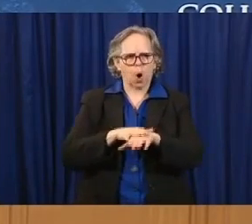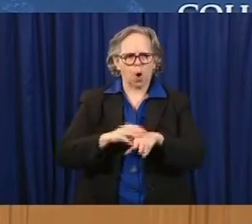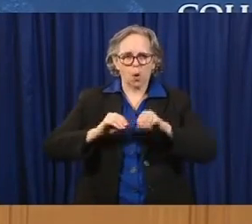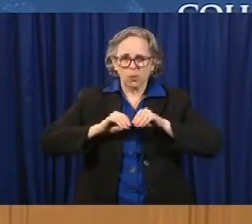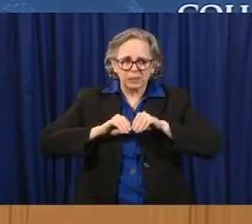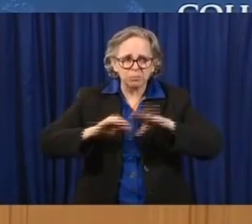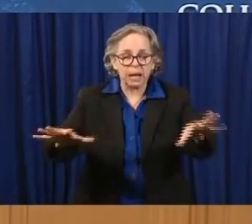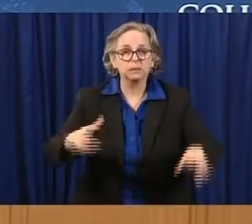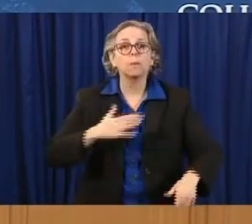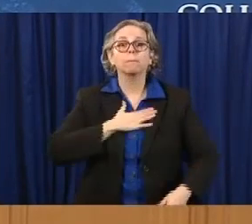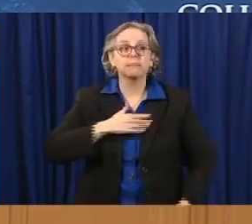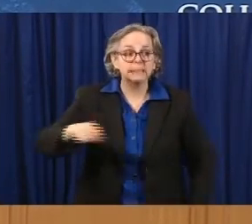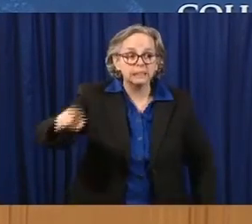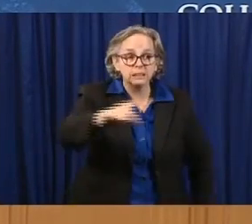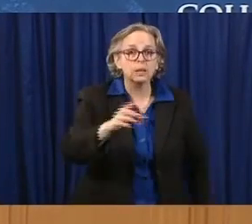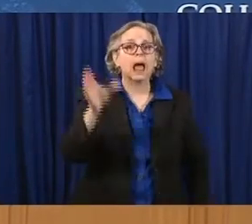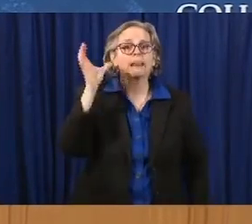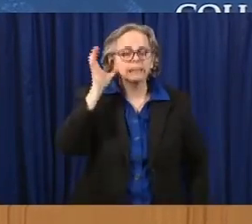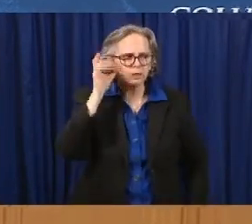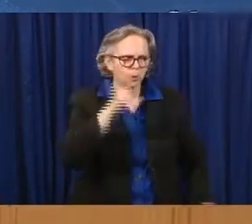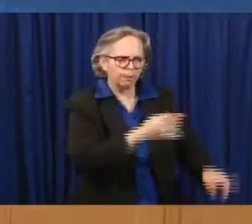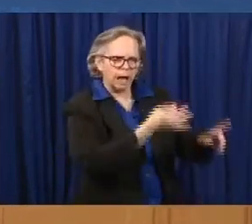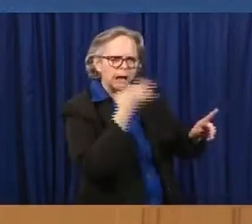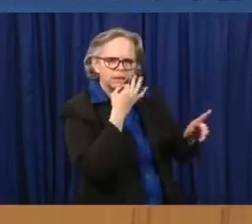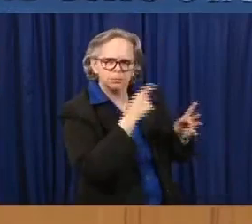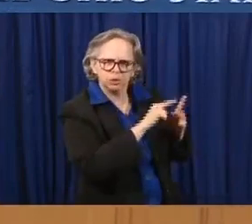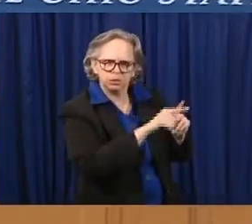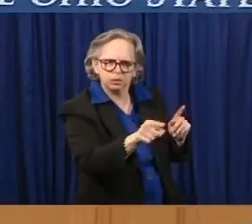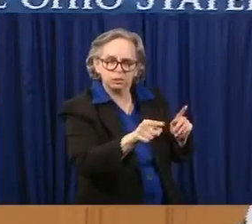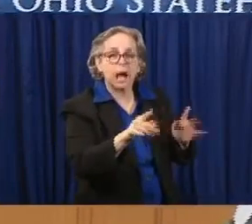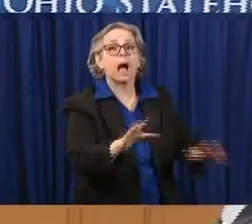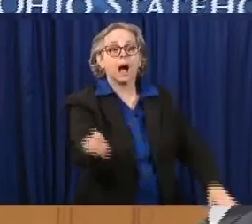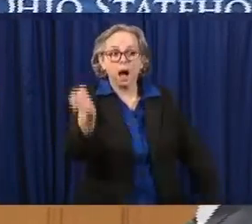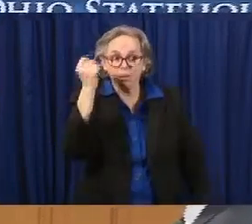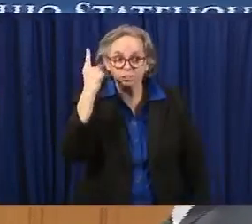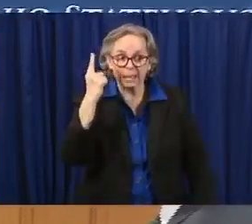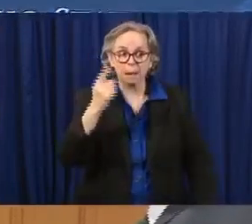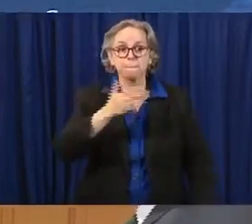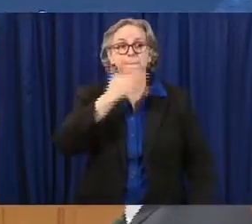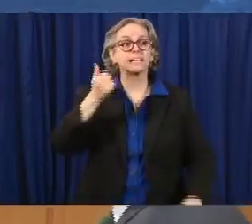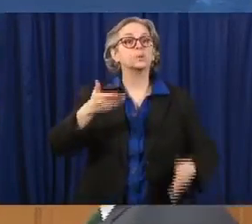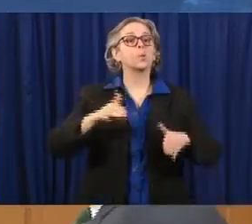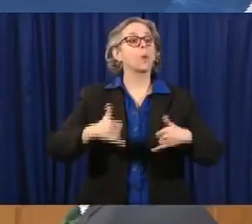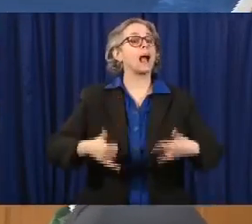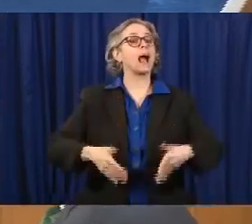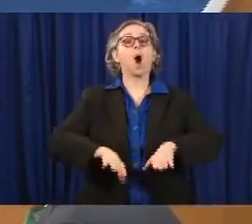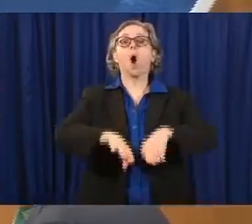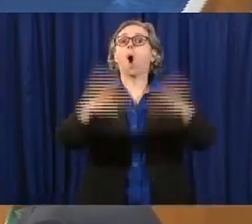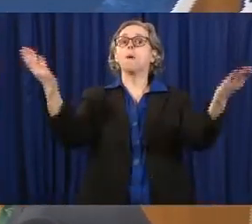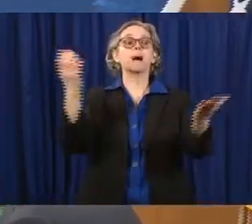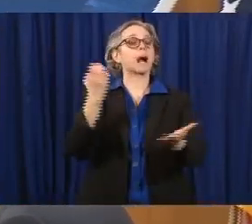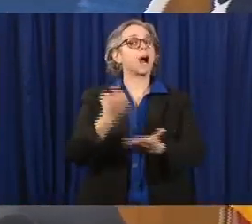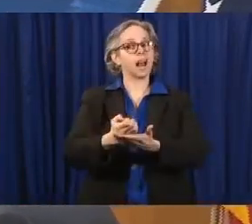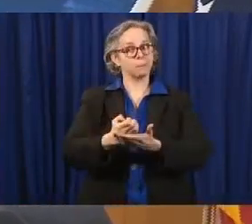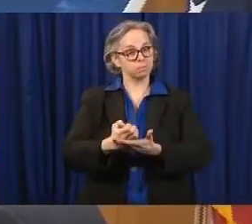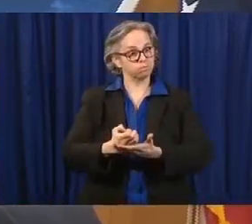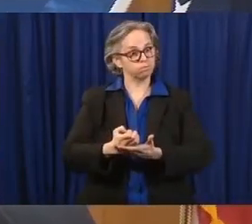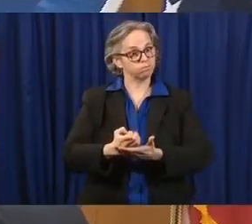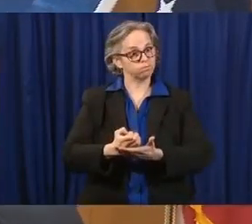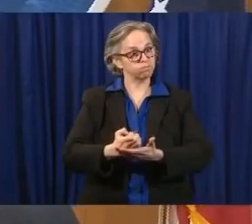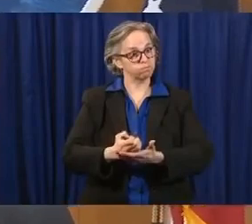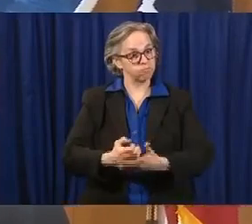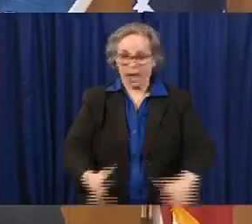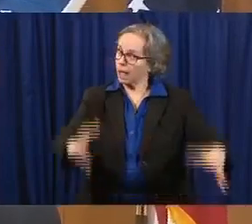and understanding that the best way to reopen the economy and to bring back a recovery throughout